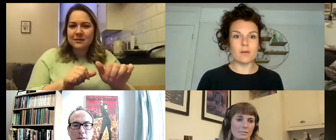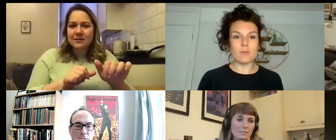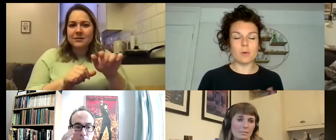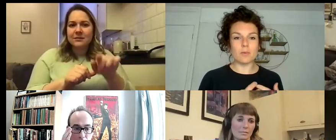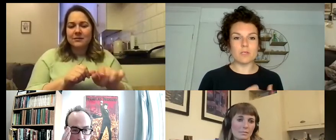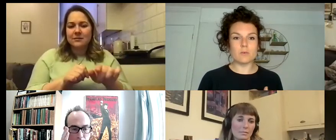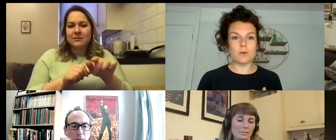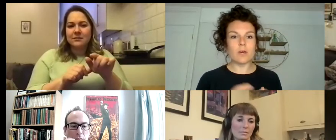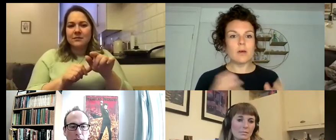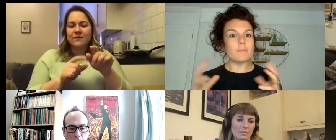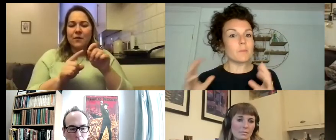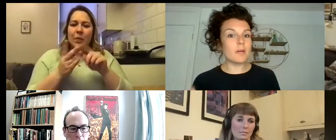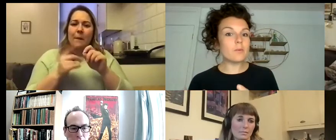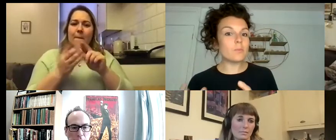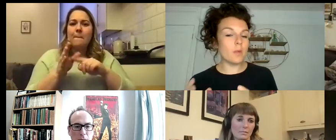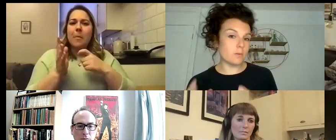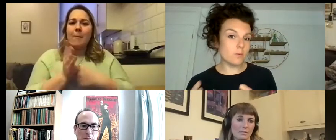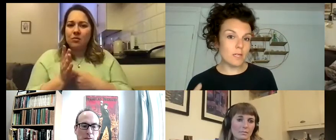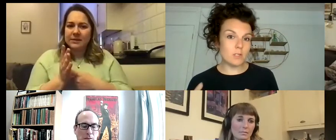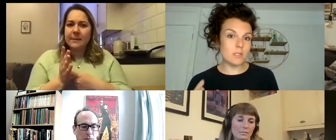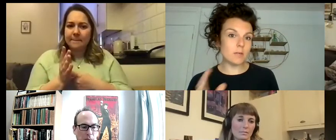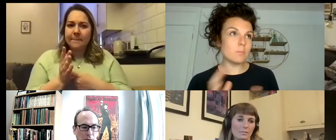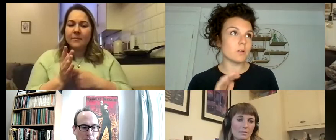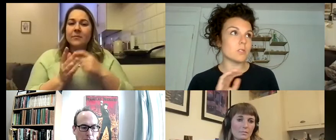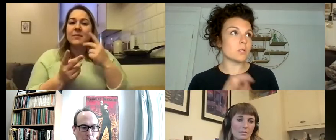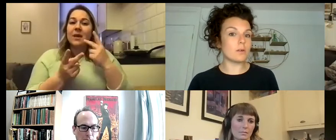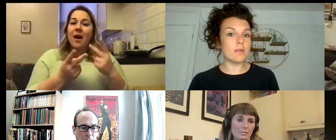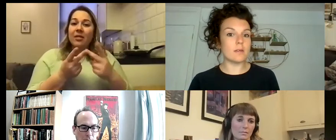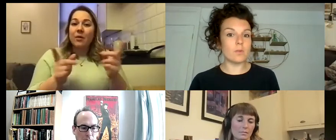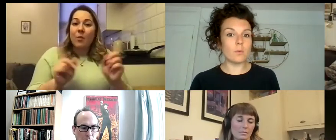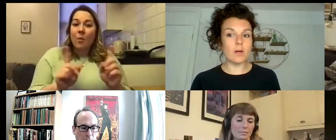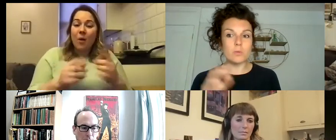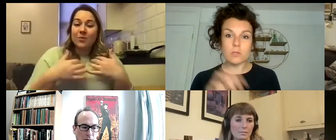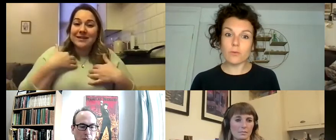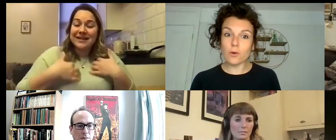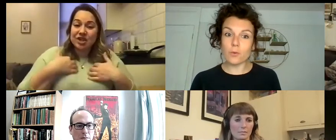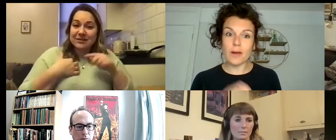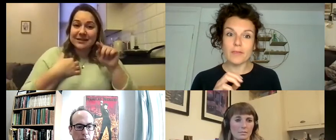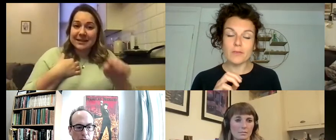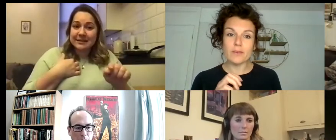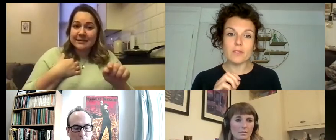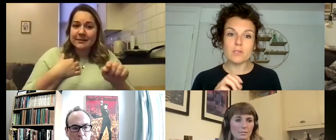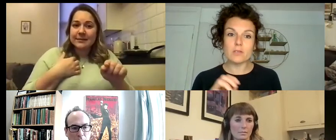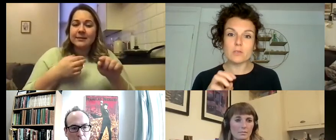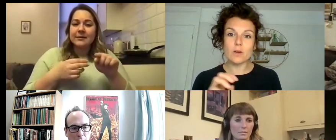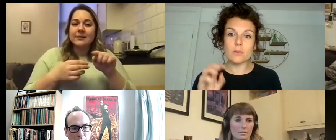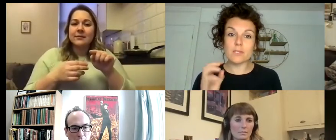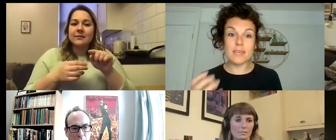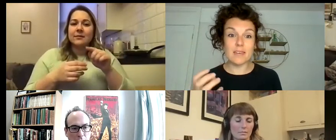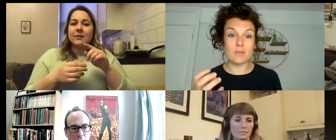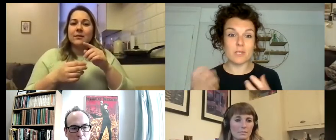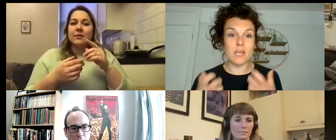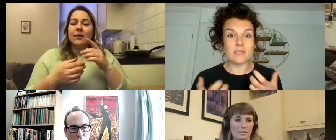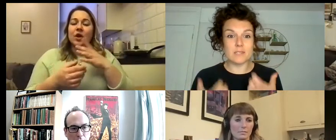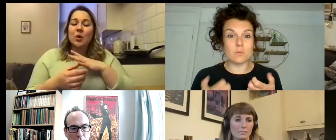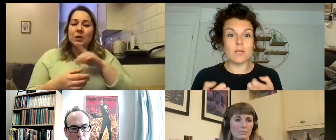and of the Poplar Rights Revolt. But the other that I was really interested in beyond just the content of the work was the form and the fact that you chose to work with a